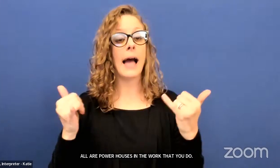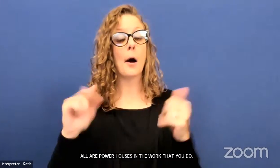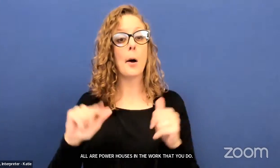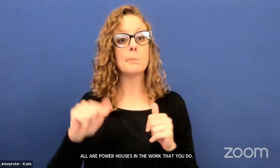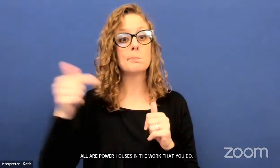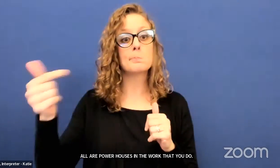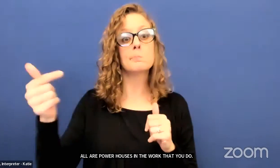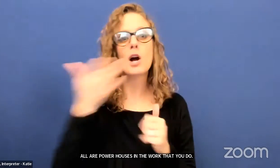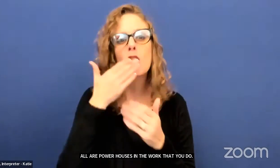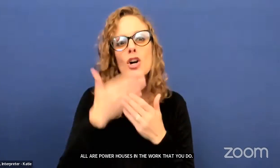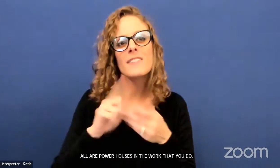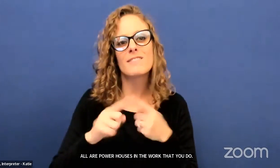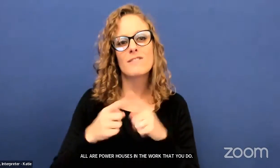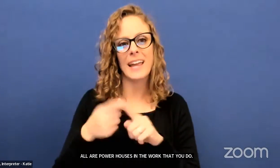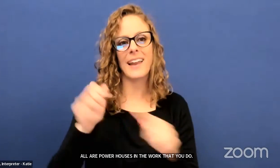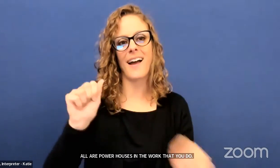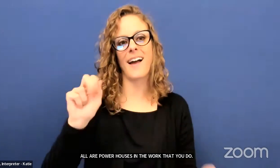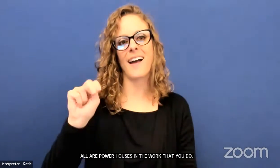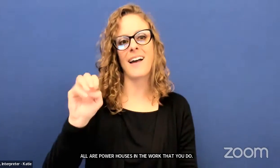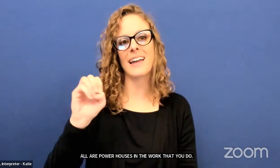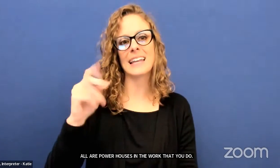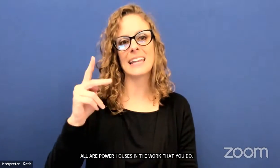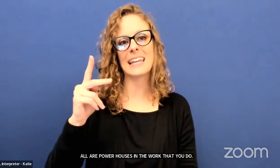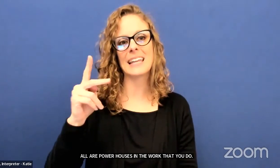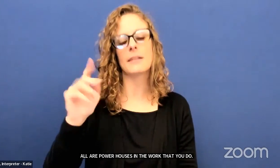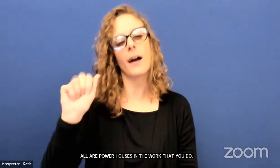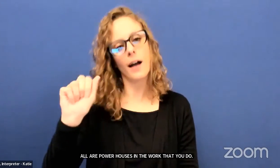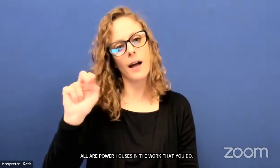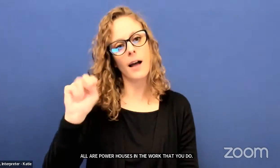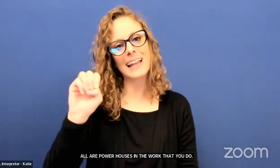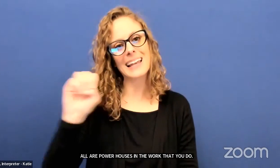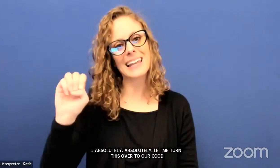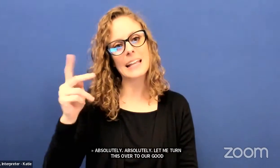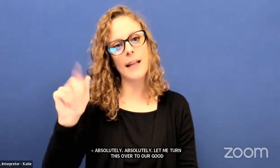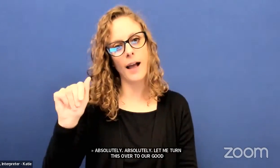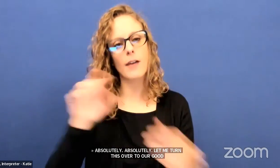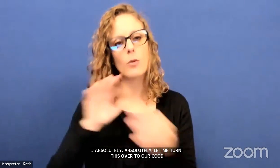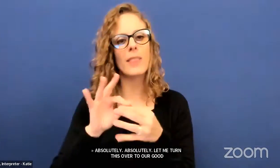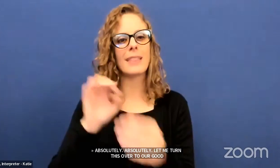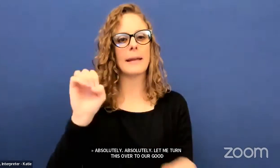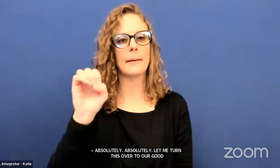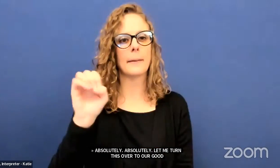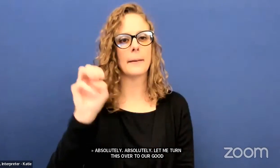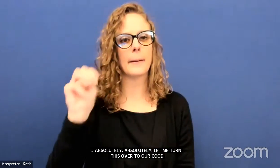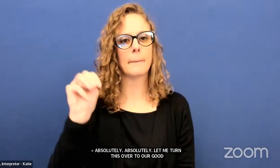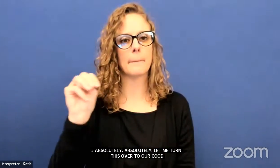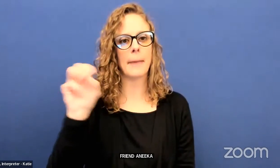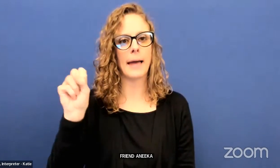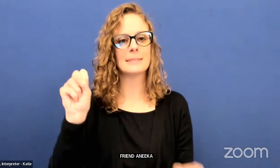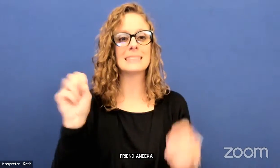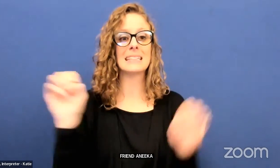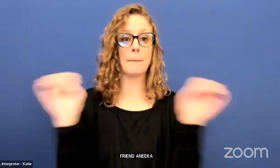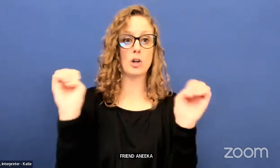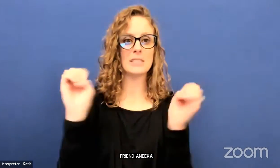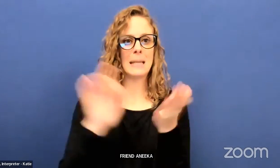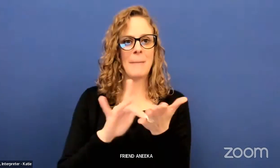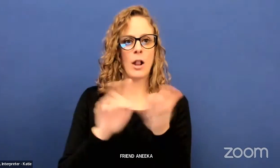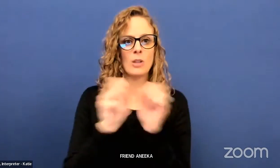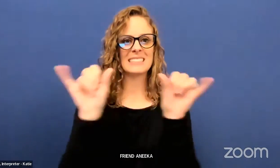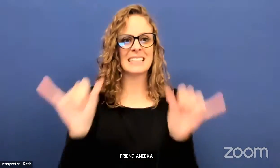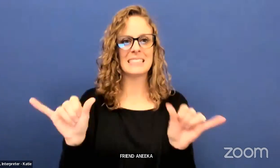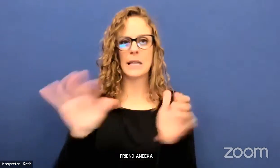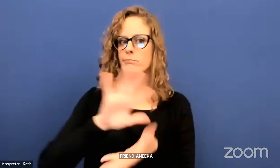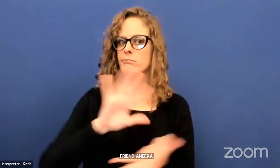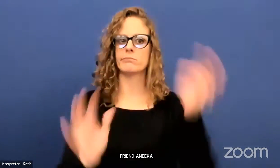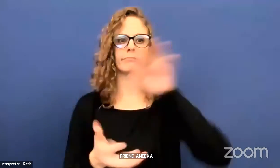to our good friend Anika Chaudhry for the Emergency Medical System Redesign conversation. Hi, Anika. Hi,